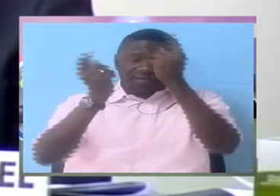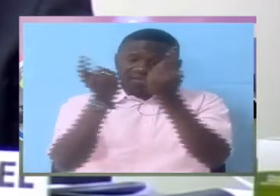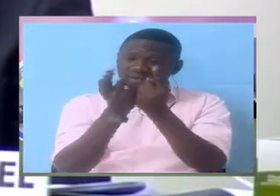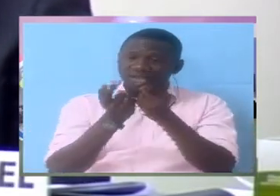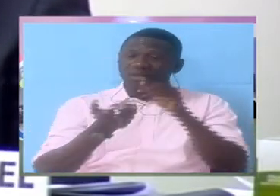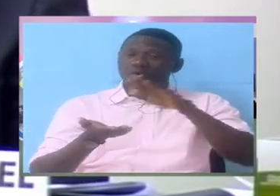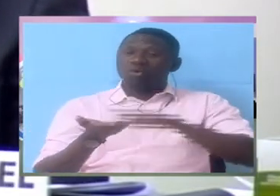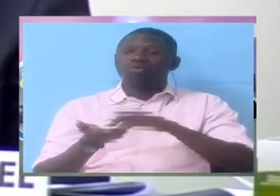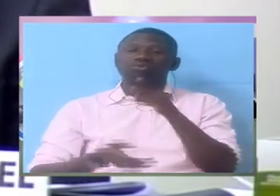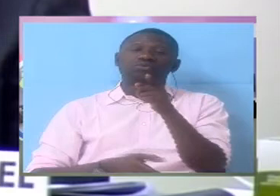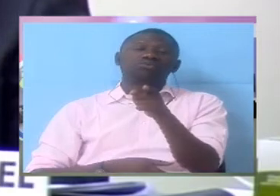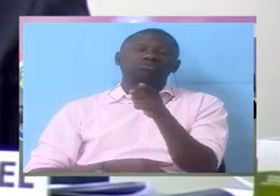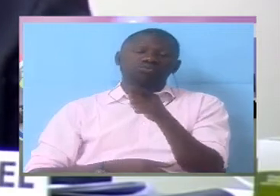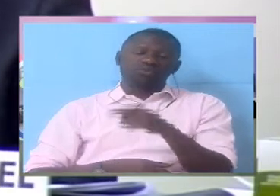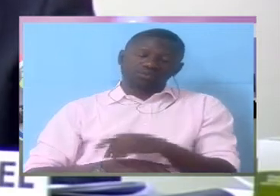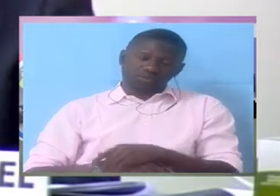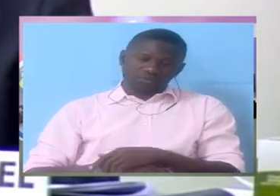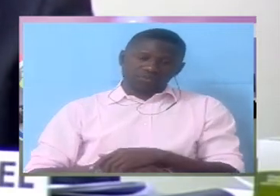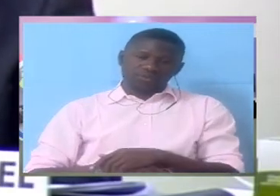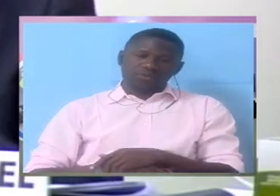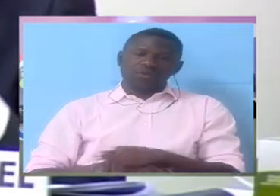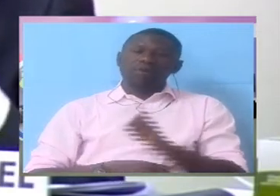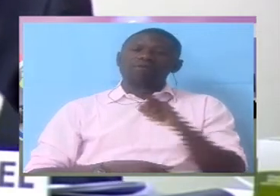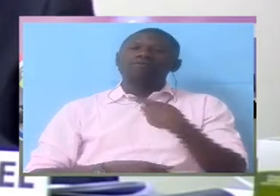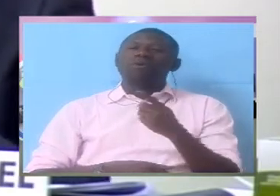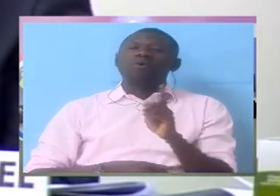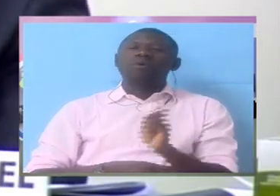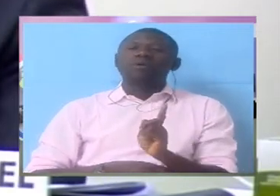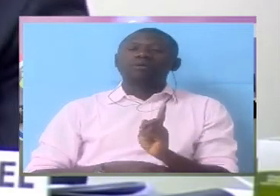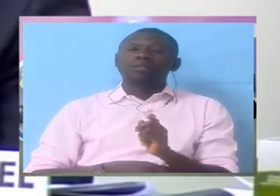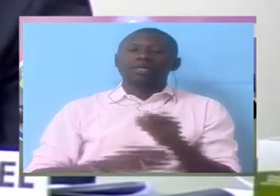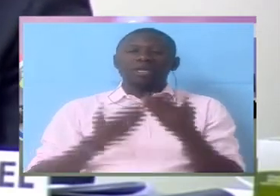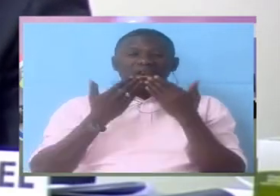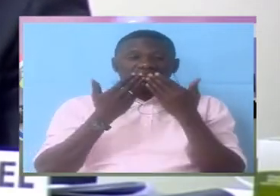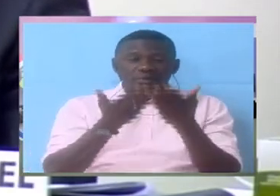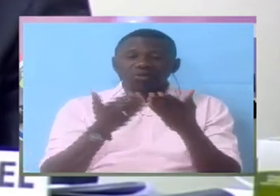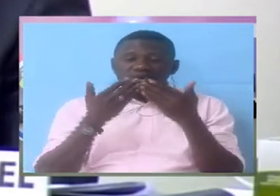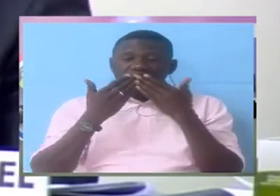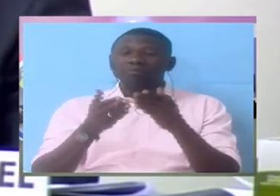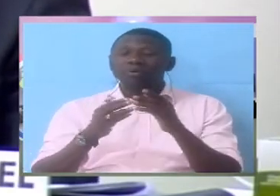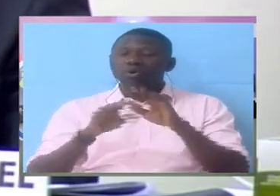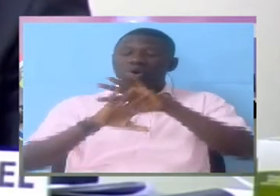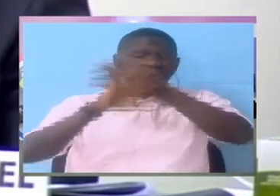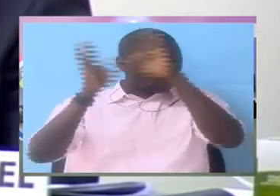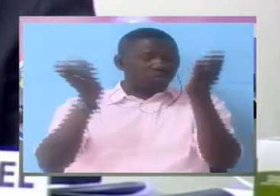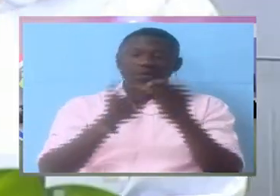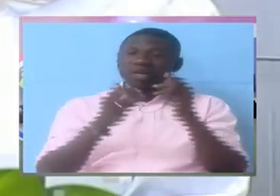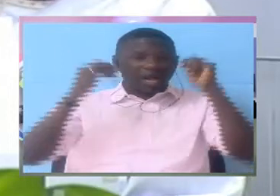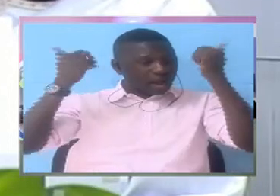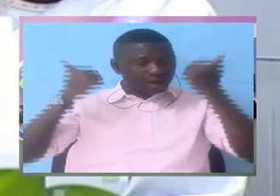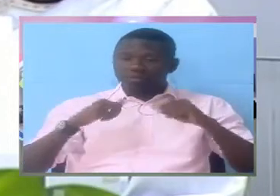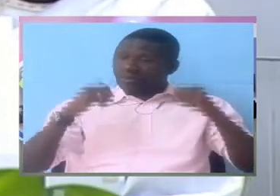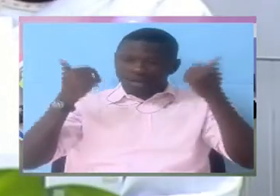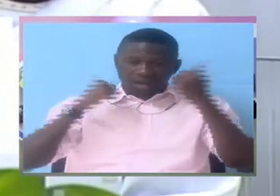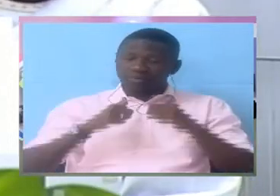sujobe akala jikobe la etelekam for information as to what is going on. Pour kibaro la kalon ko munebe